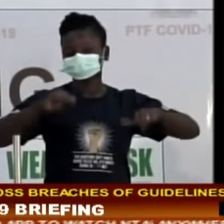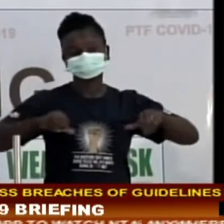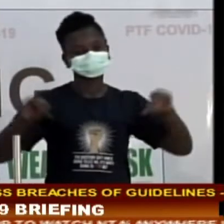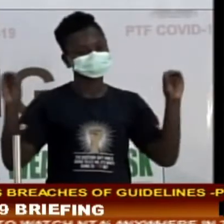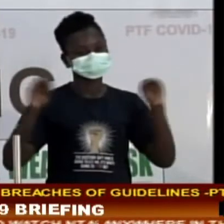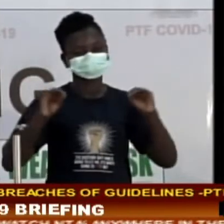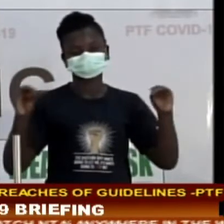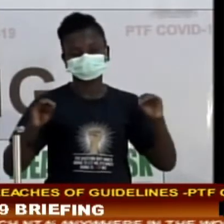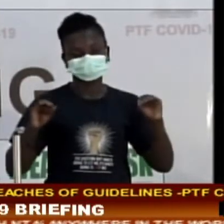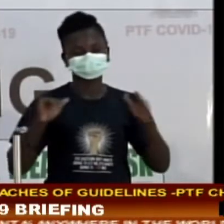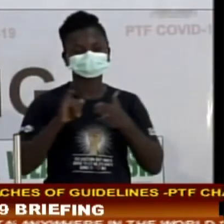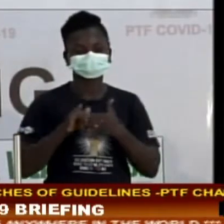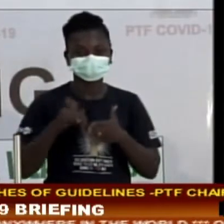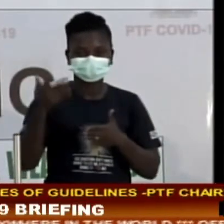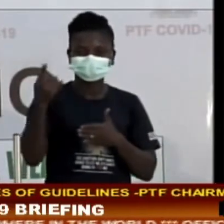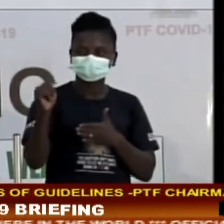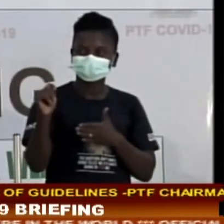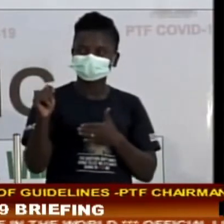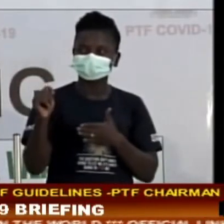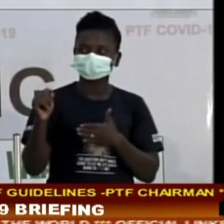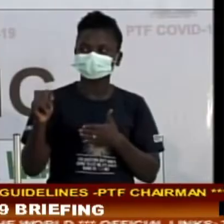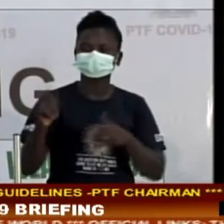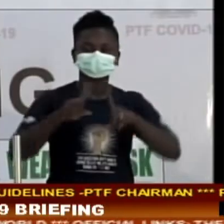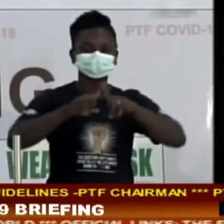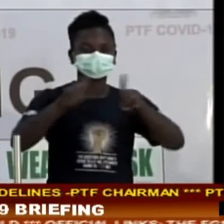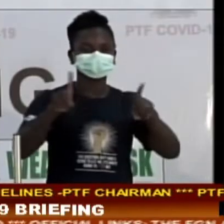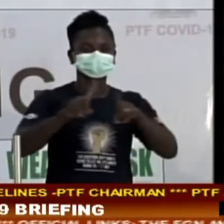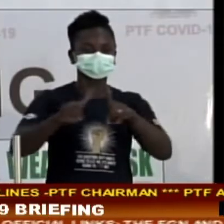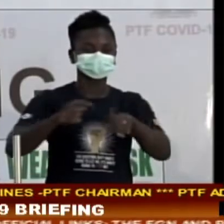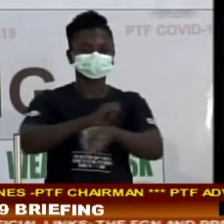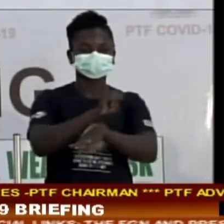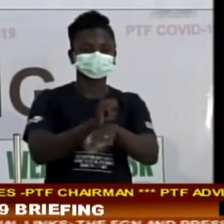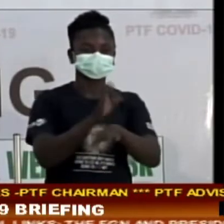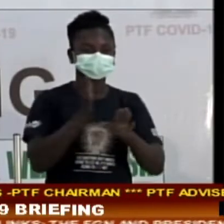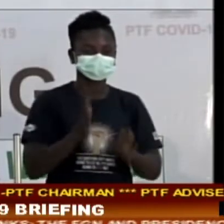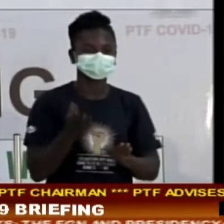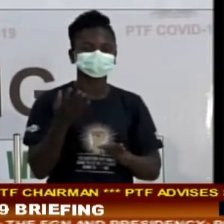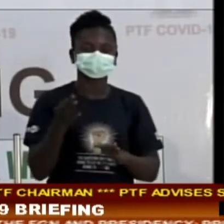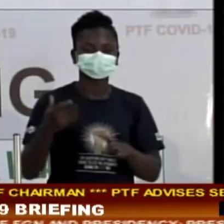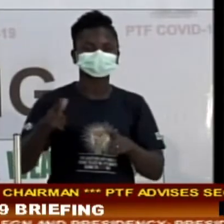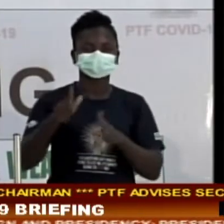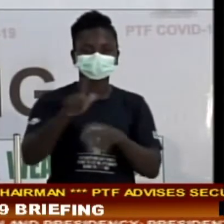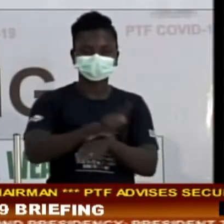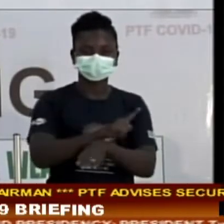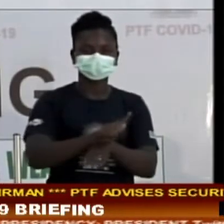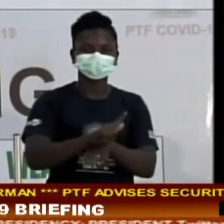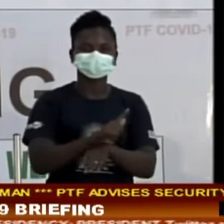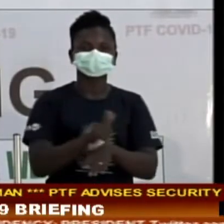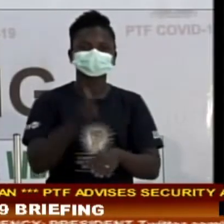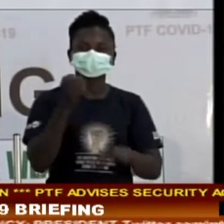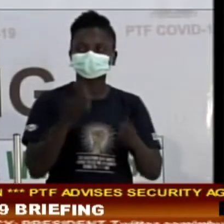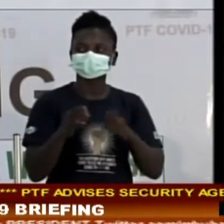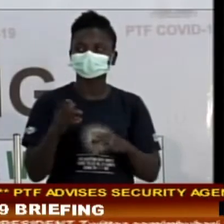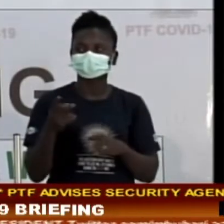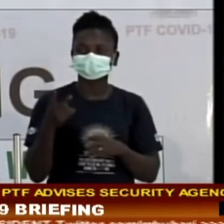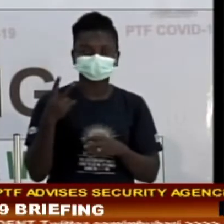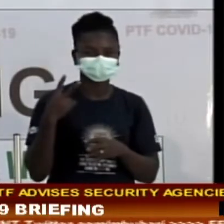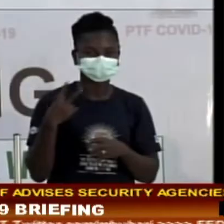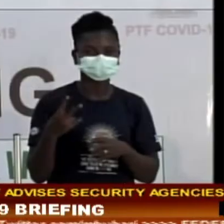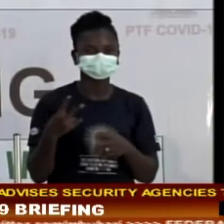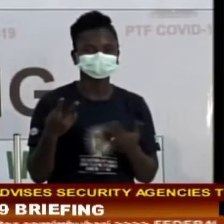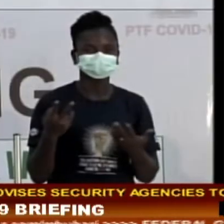uh the various emplo of Labor will see what we are seeing if they need persuasion